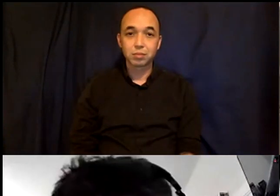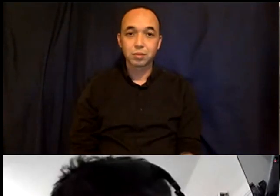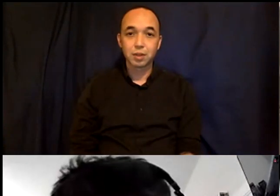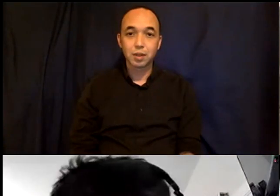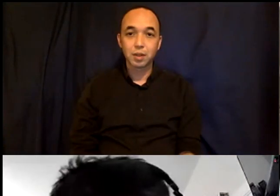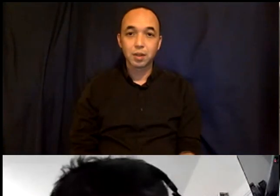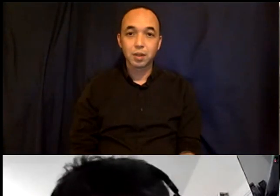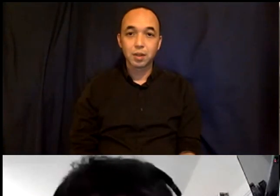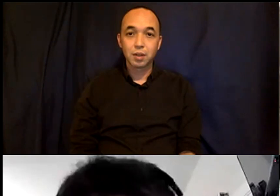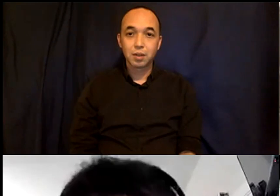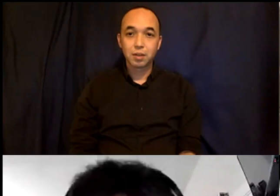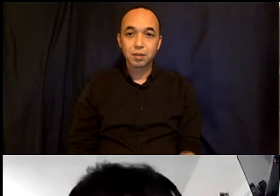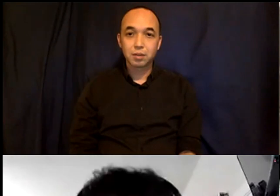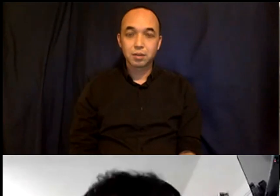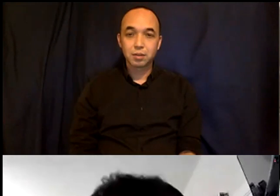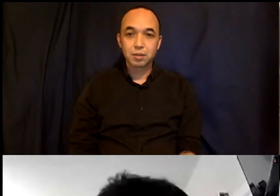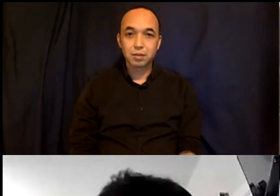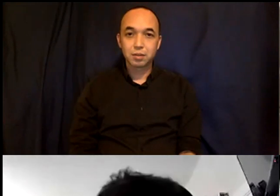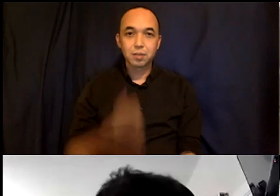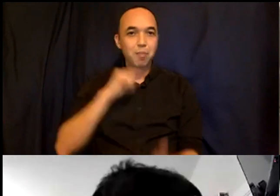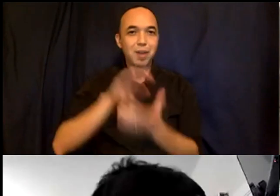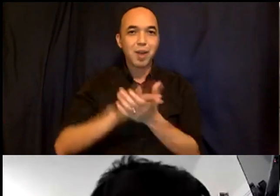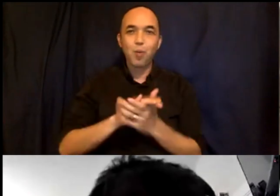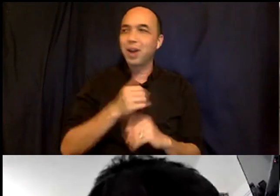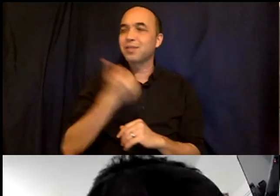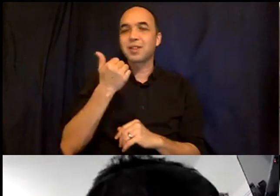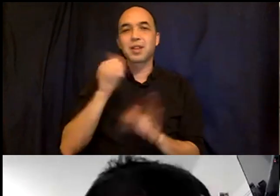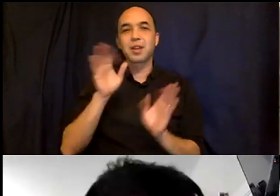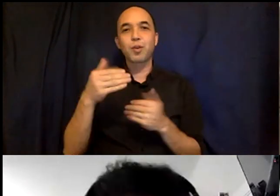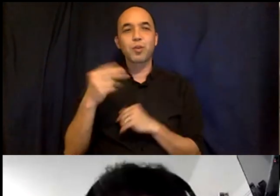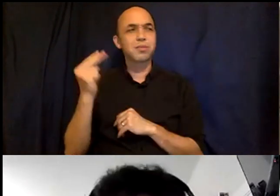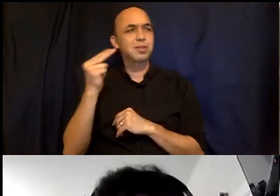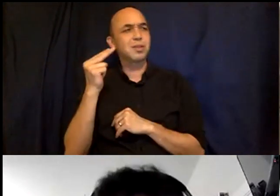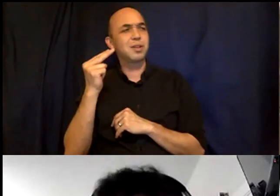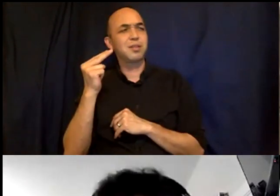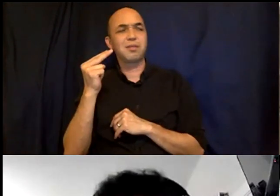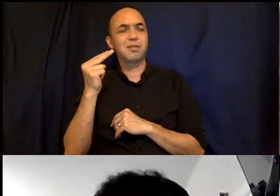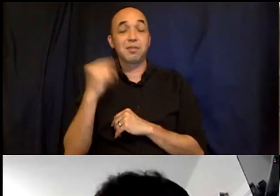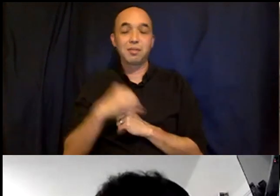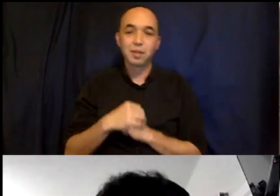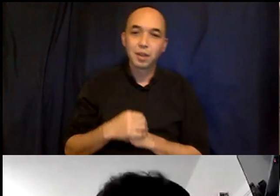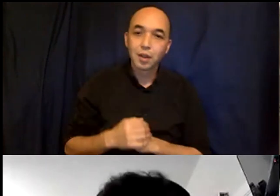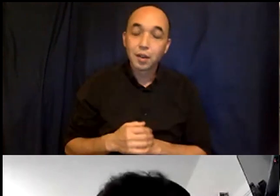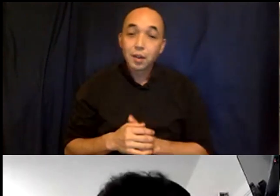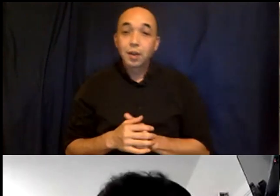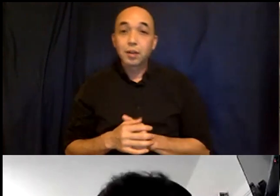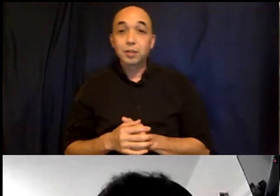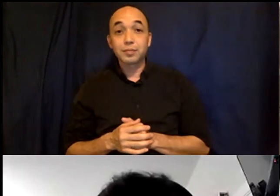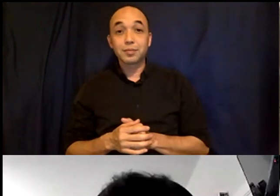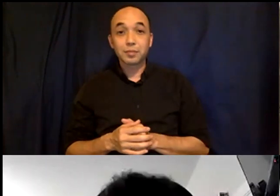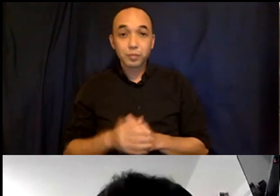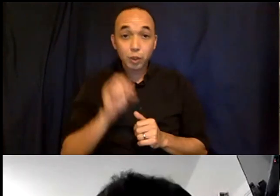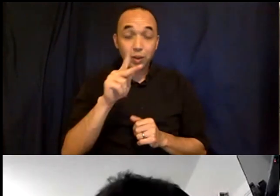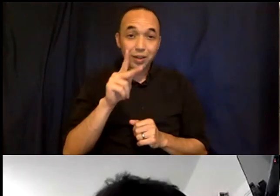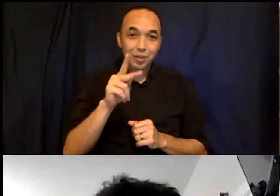Okay. My wife's just outside of the room, so she's my live audience. I get to banter with as well. Okay, here we go. So I'm gonna try to do